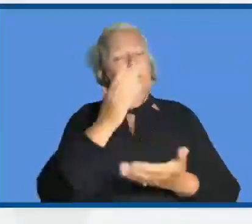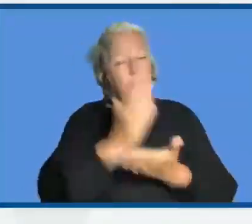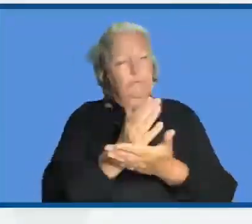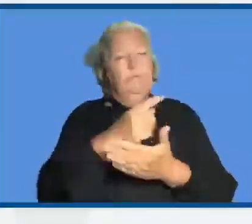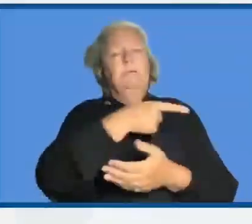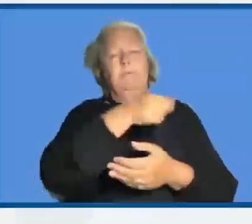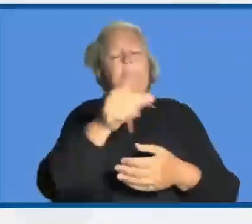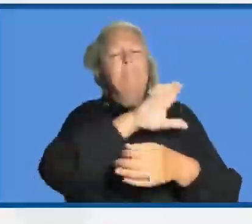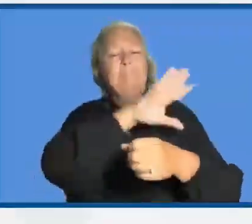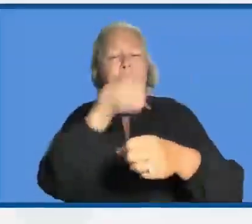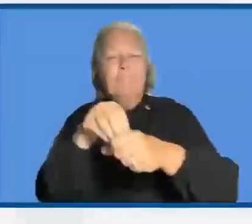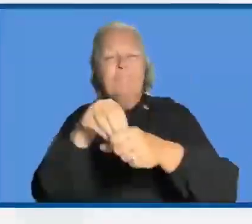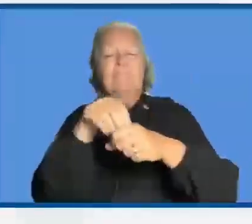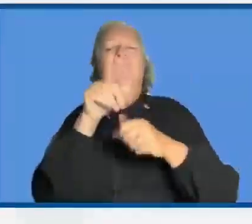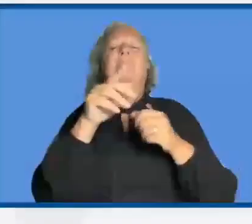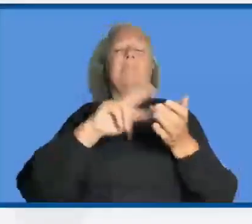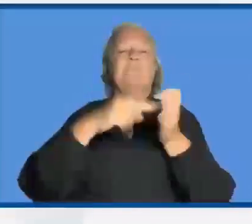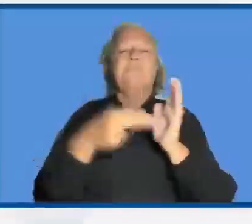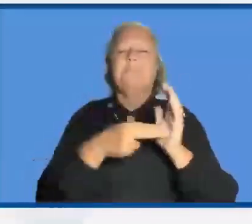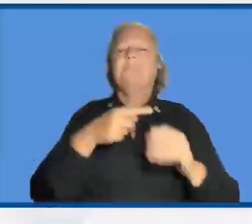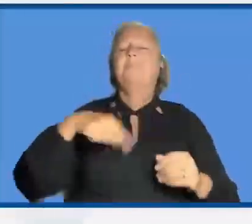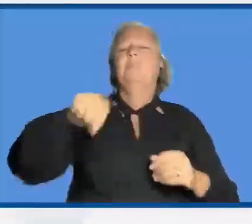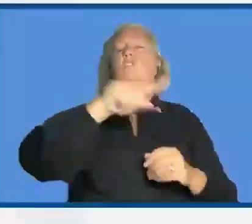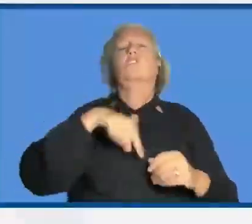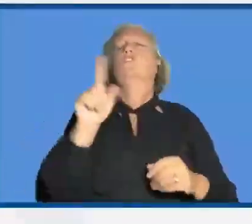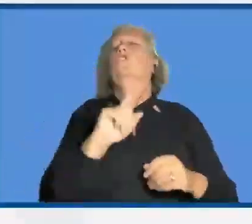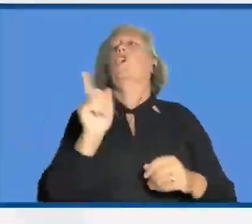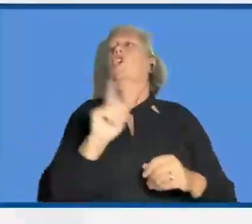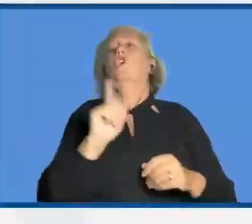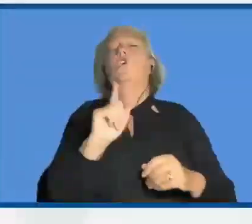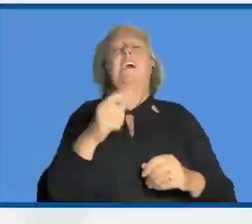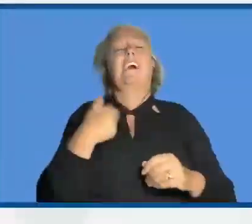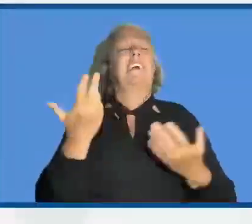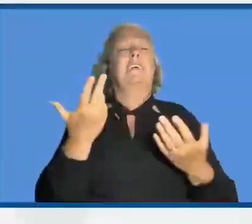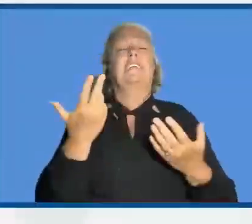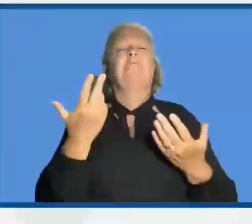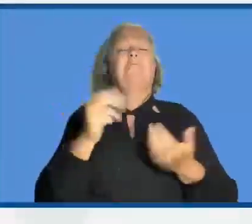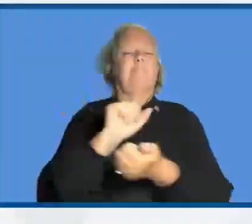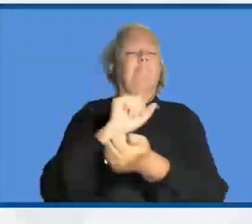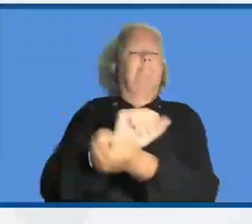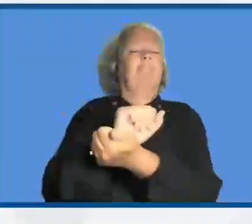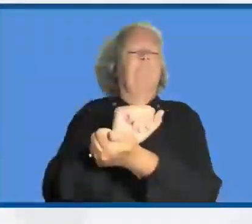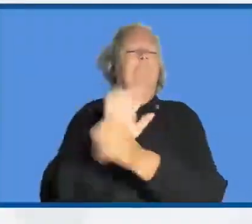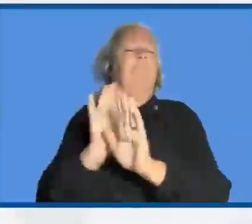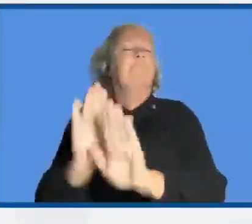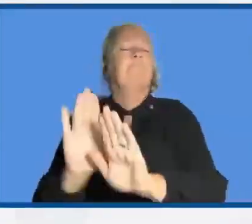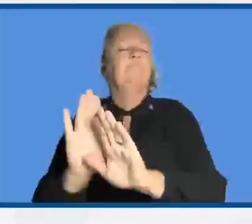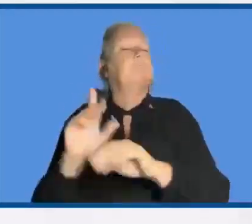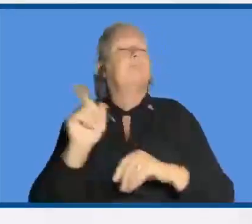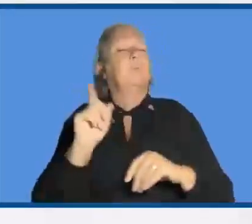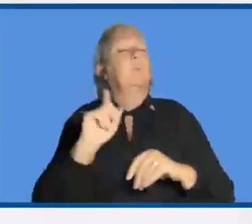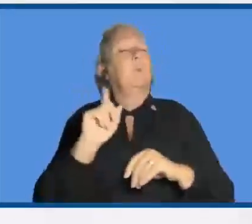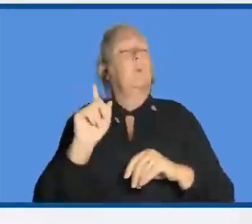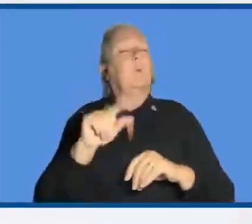that implies that we shouldn't be locked in or confined, but he gave us the